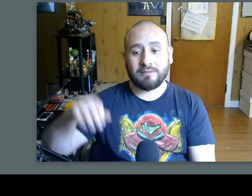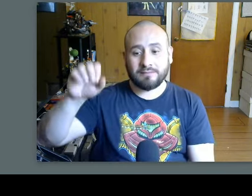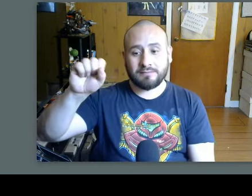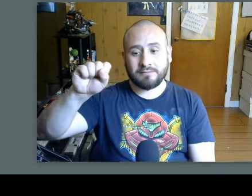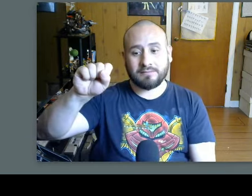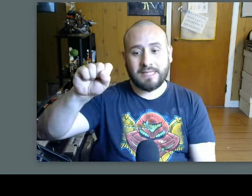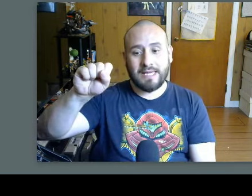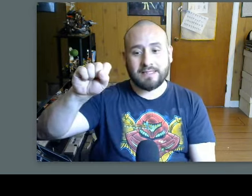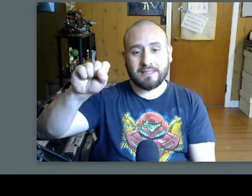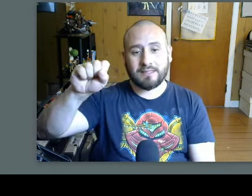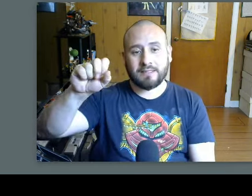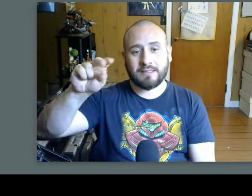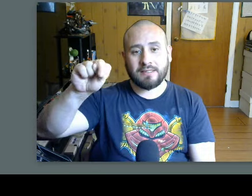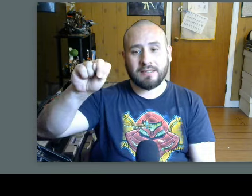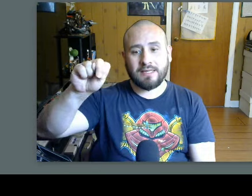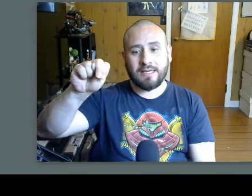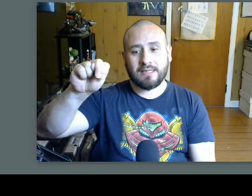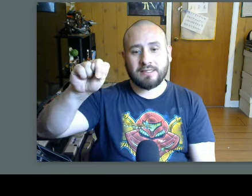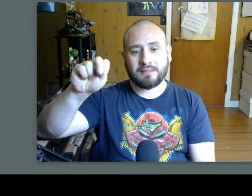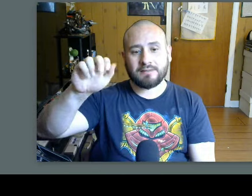out.